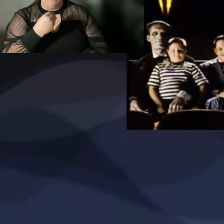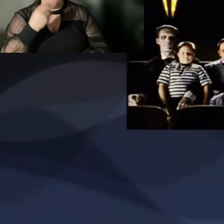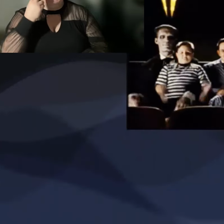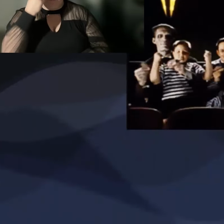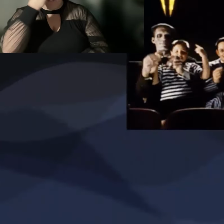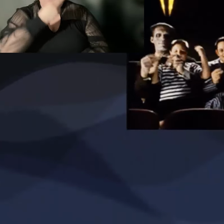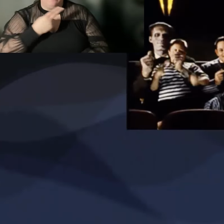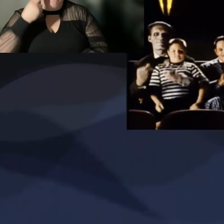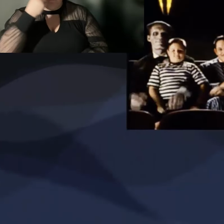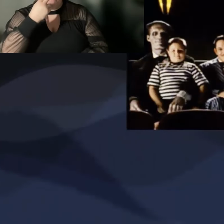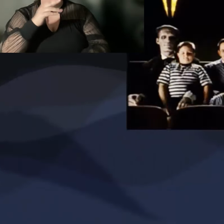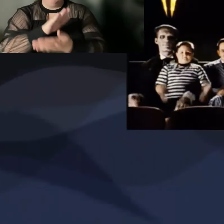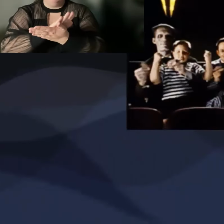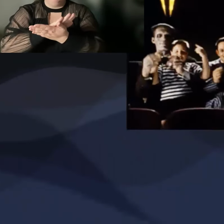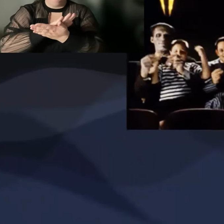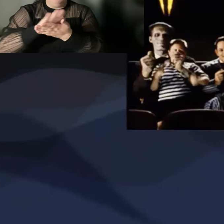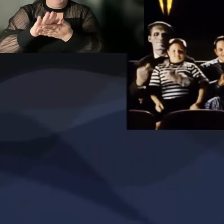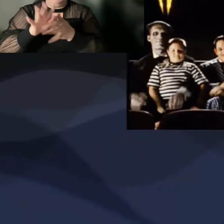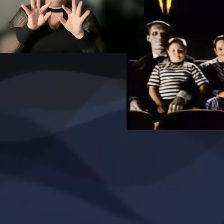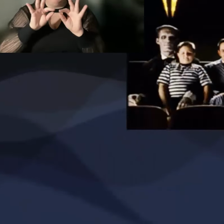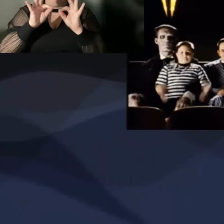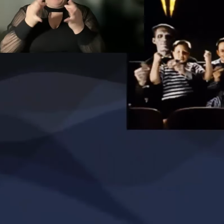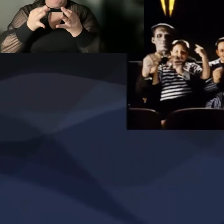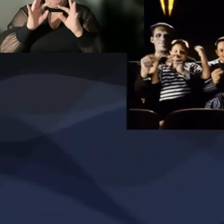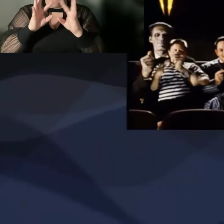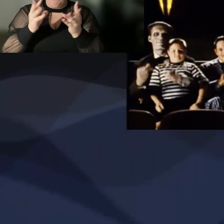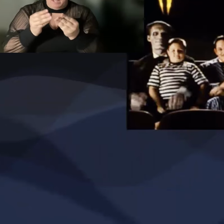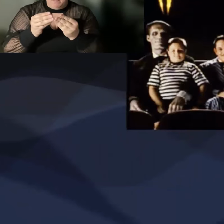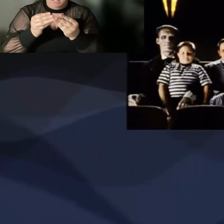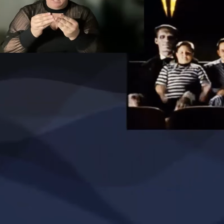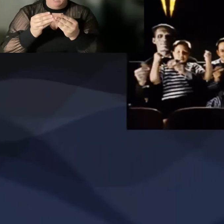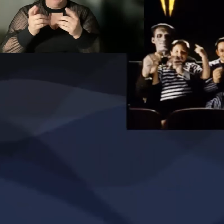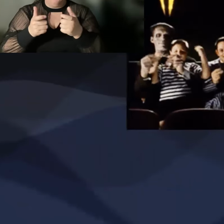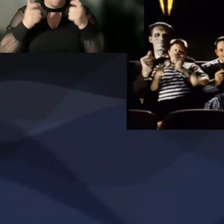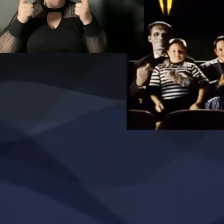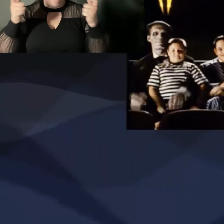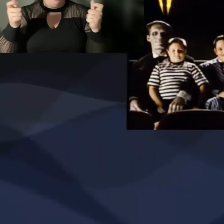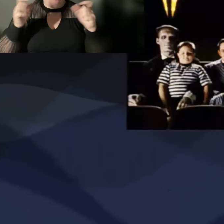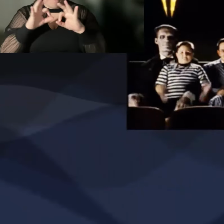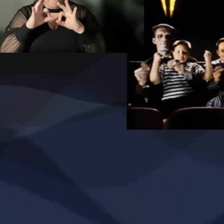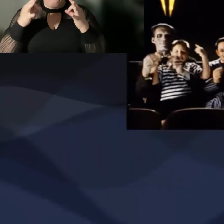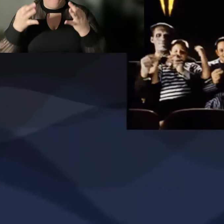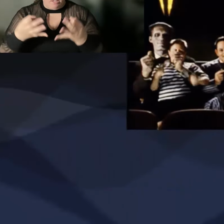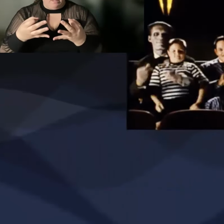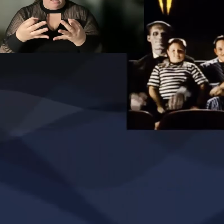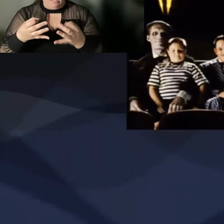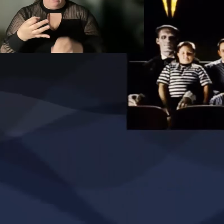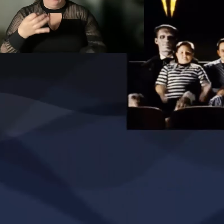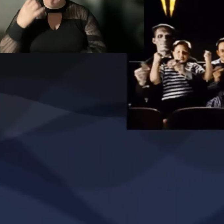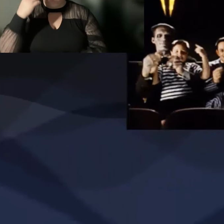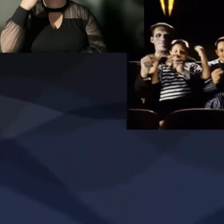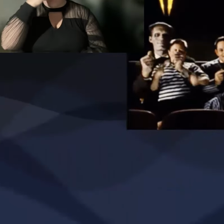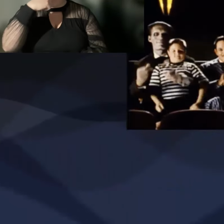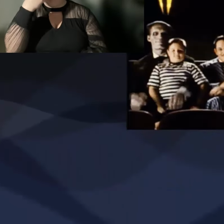Beautiful, handsome, nice, family or family, cha,